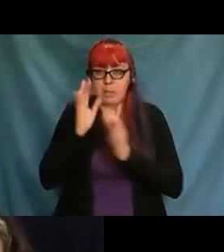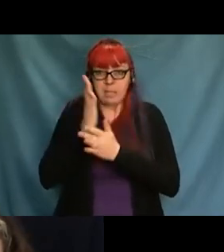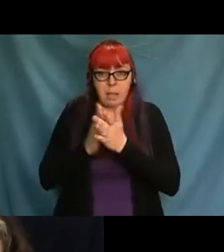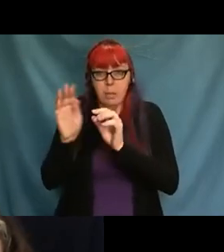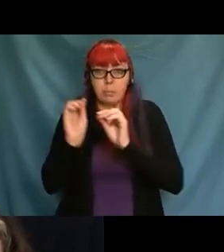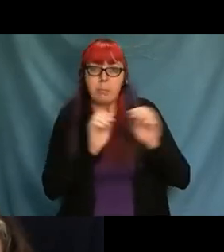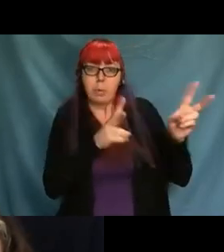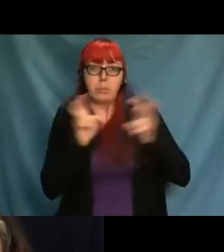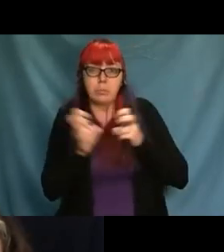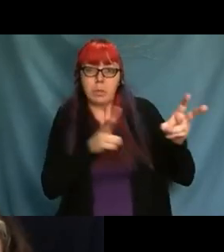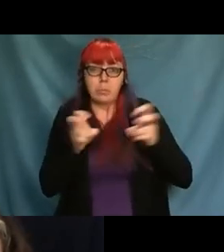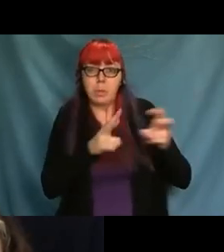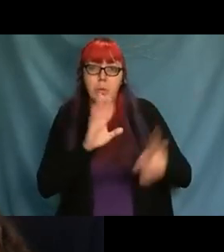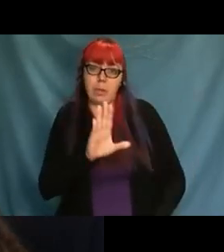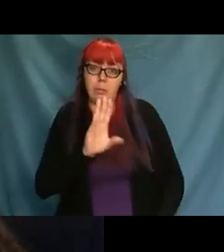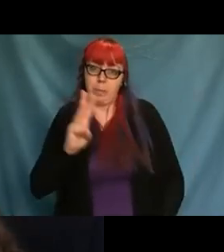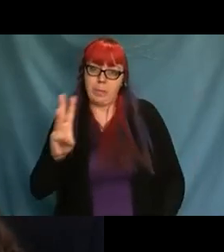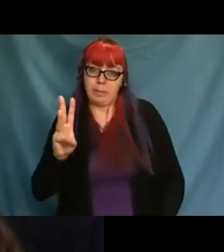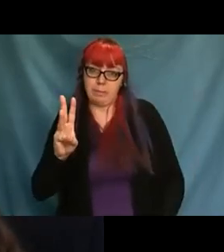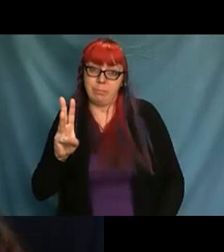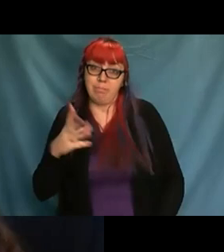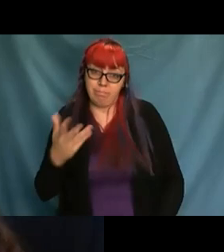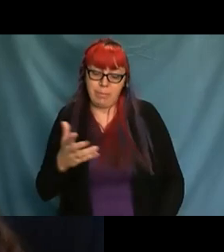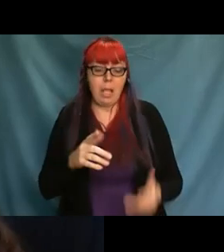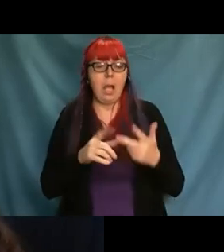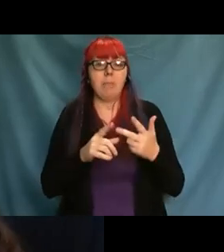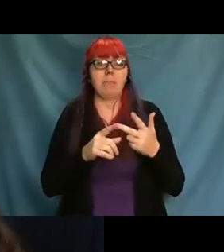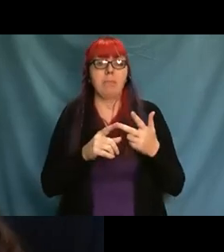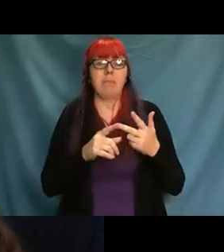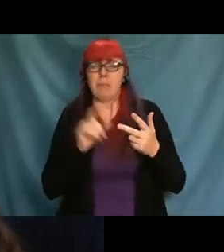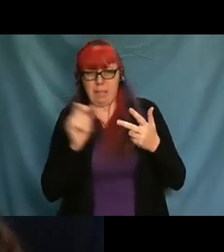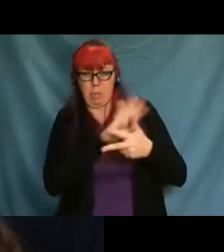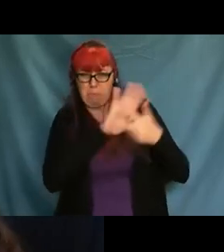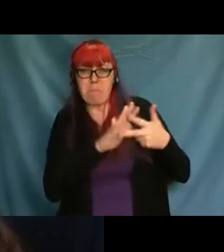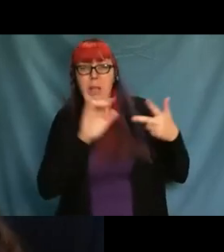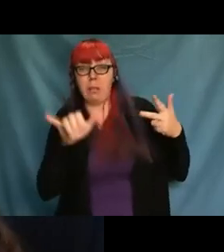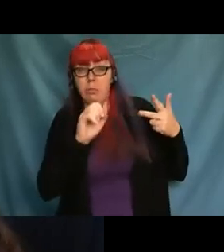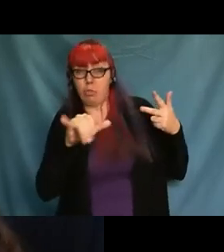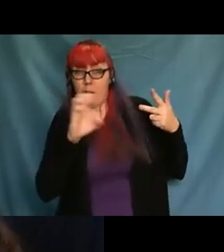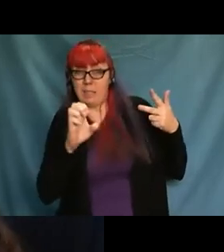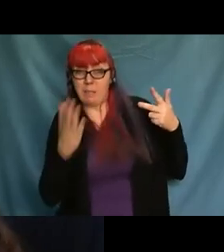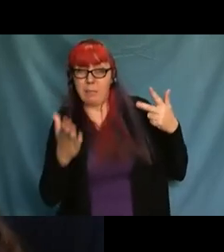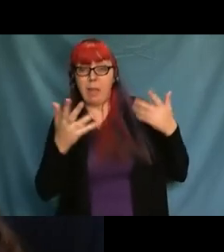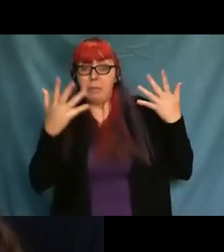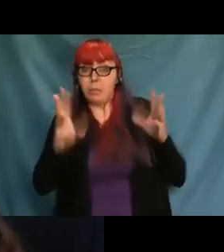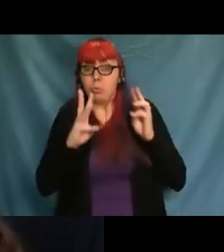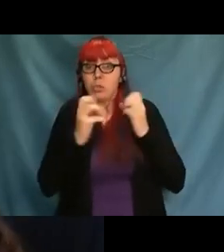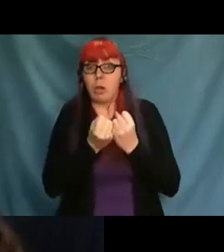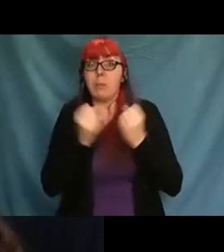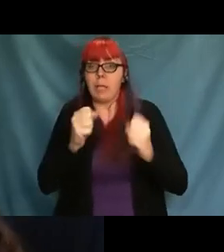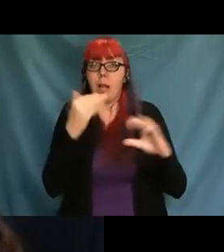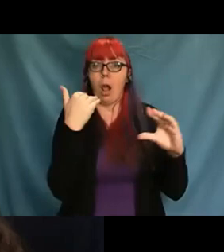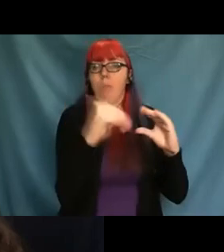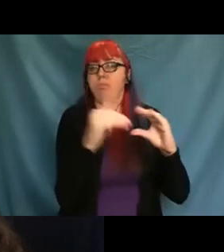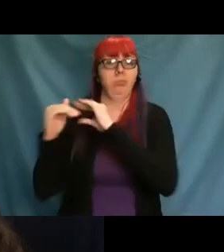hoping perhaps we could email everybody afterwards with the links to all that content. So it's easy for you to look at